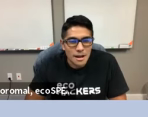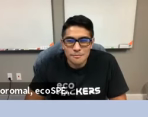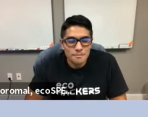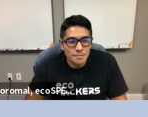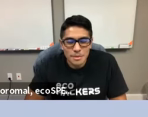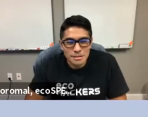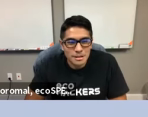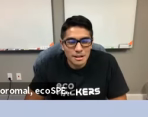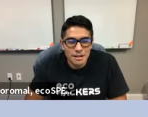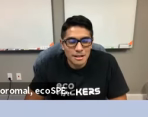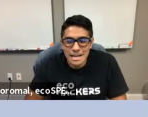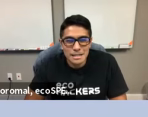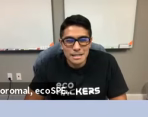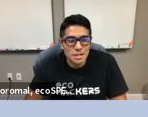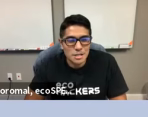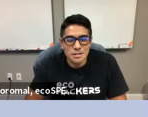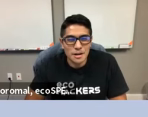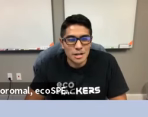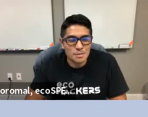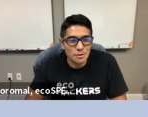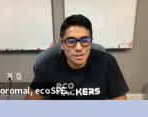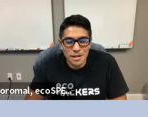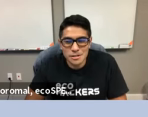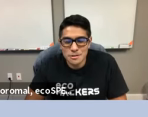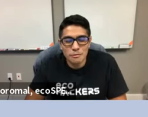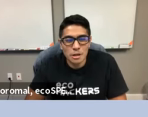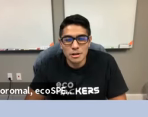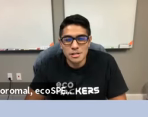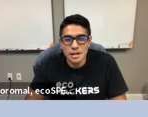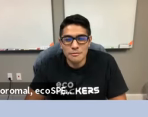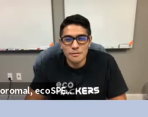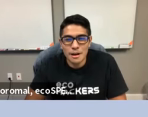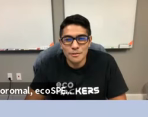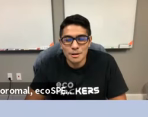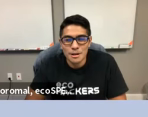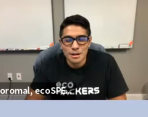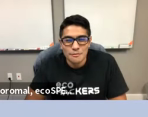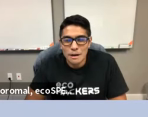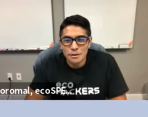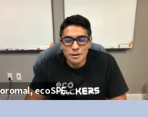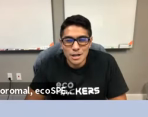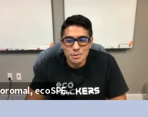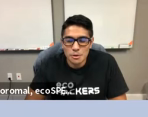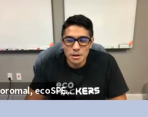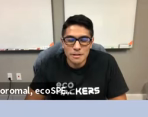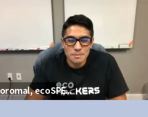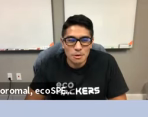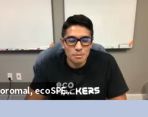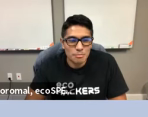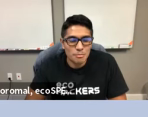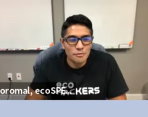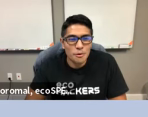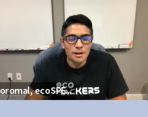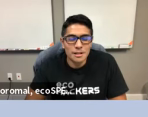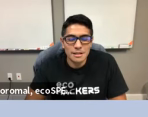I have about 18 years experience of entrepreneurship ventures. So I really appreciate every founder and entrepreneur here that